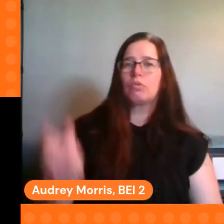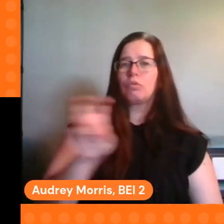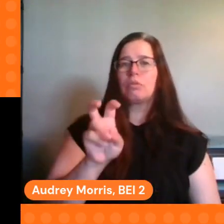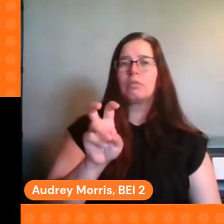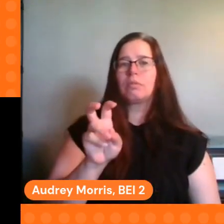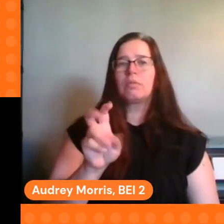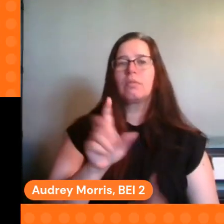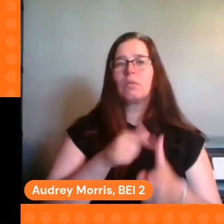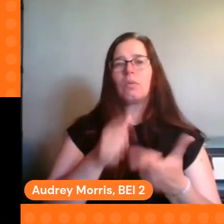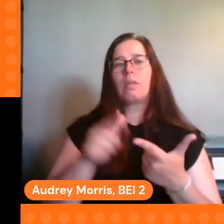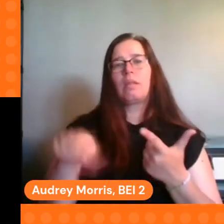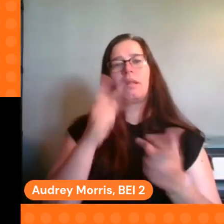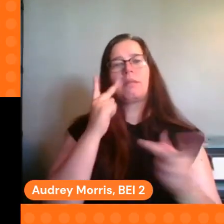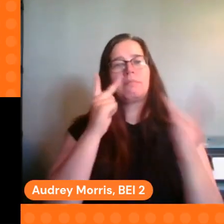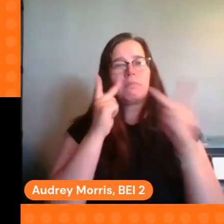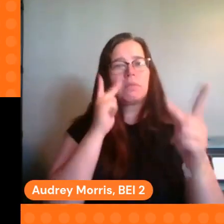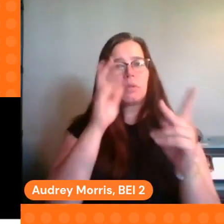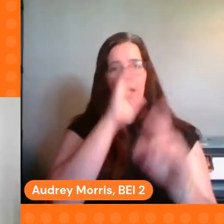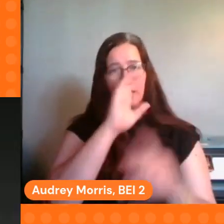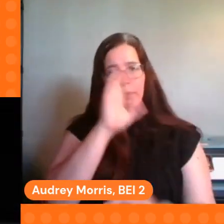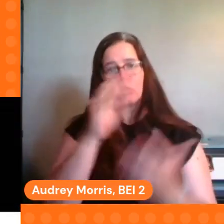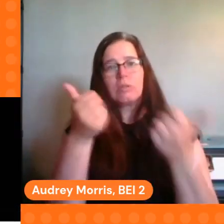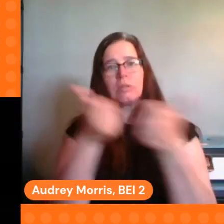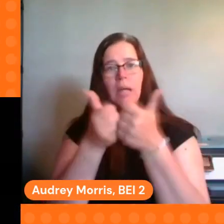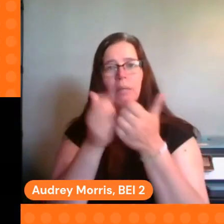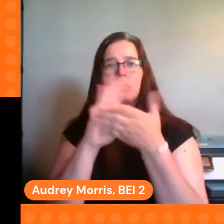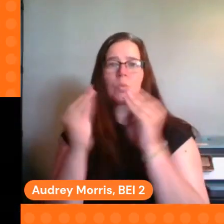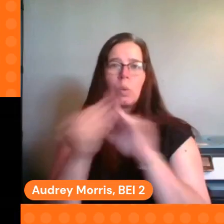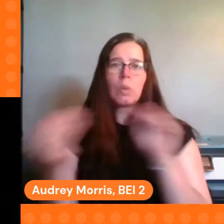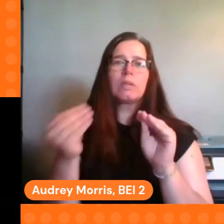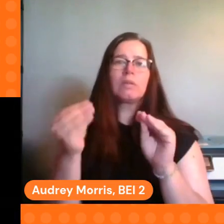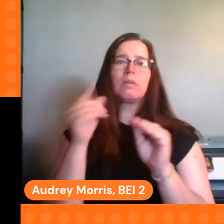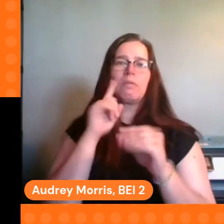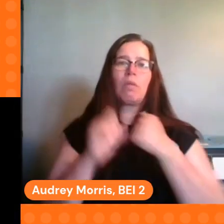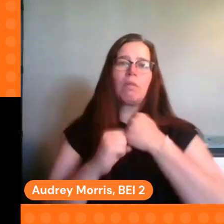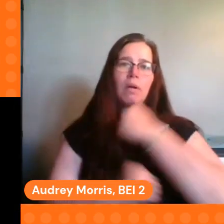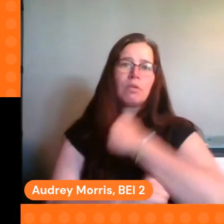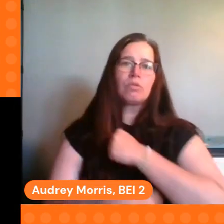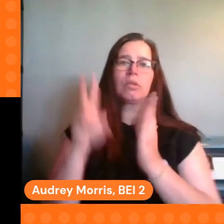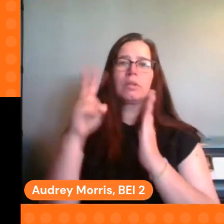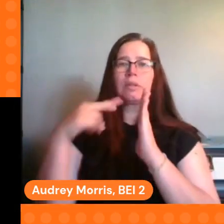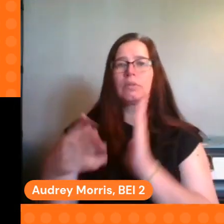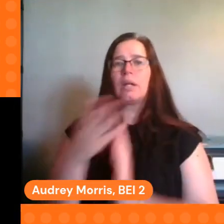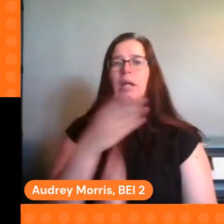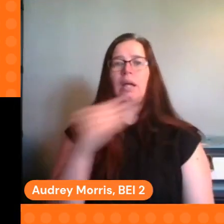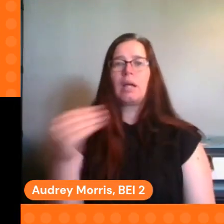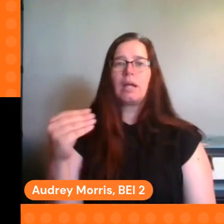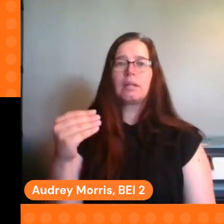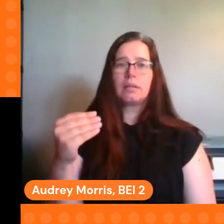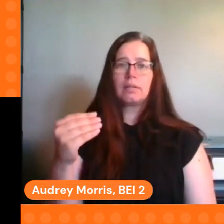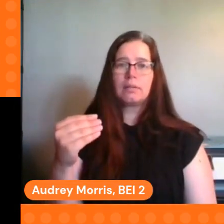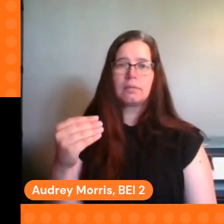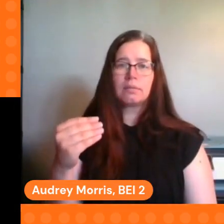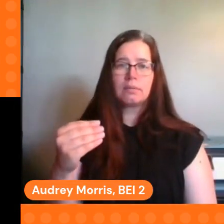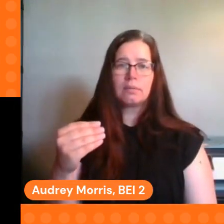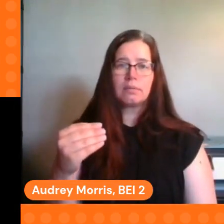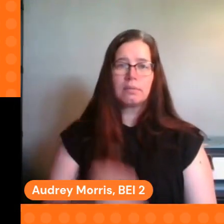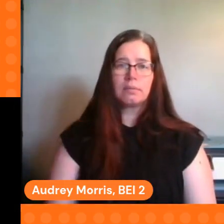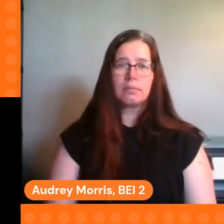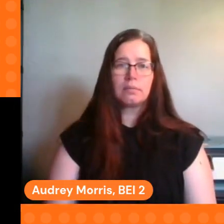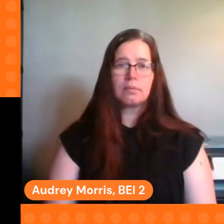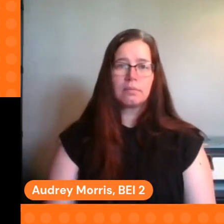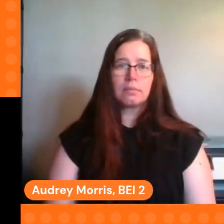to build animations, games, and stories in their language and feel seen, heard, and included.